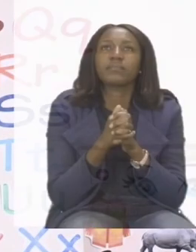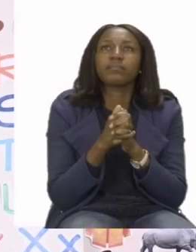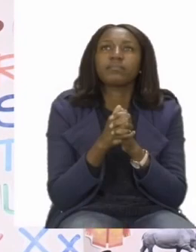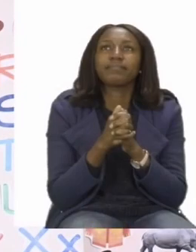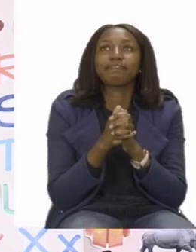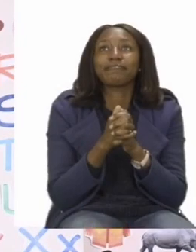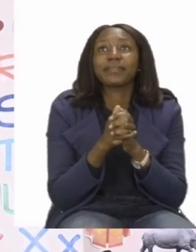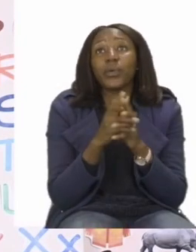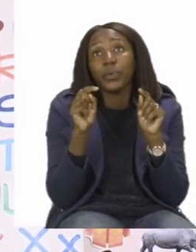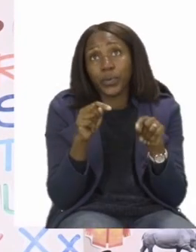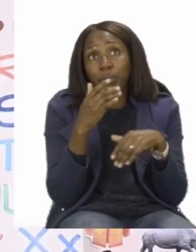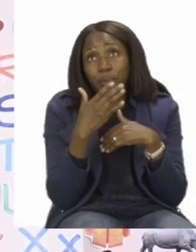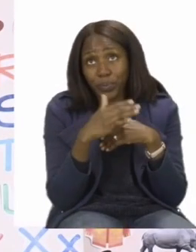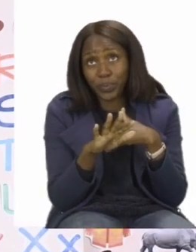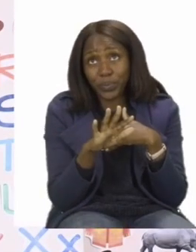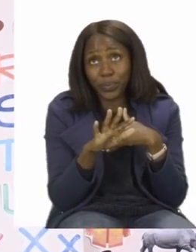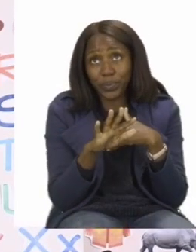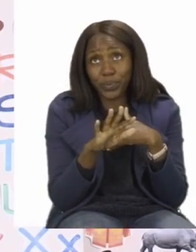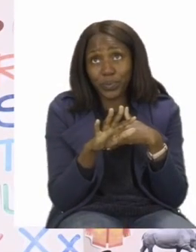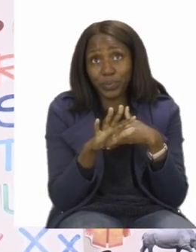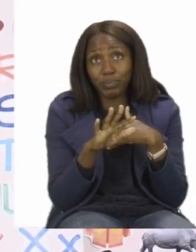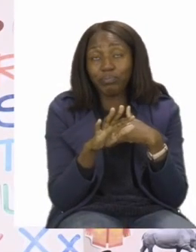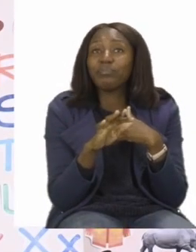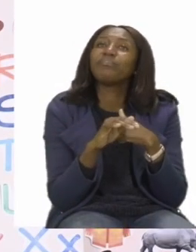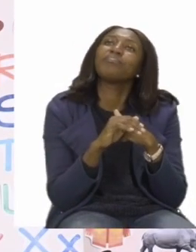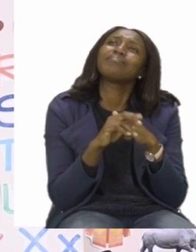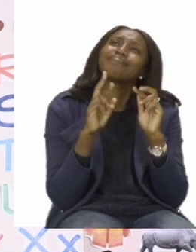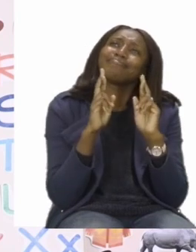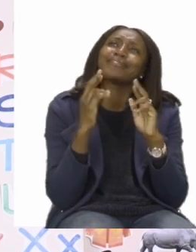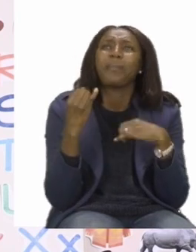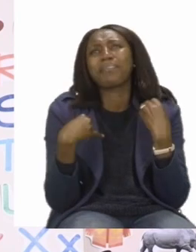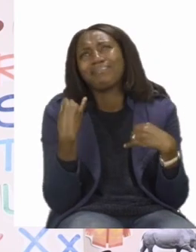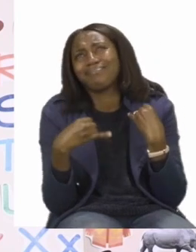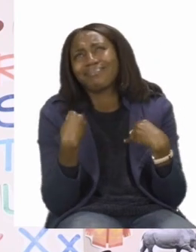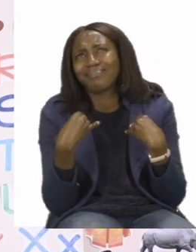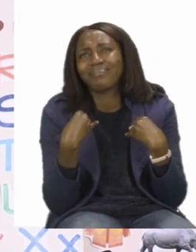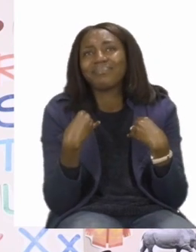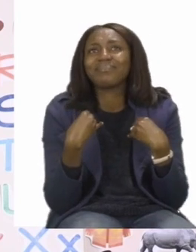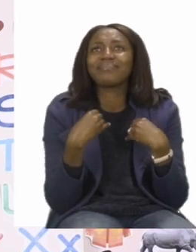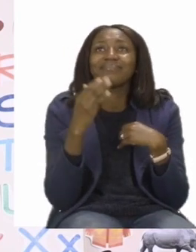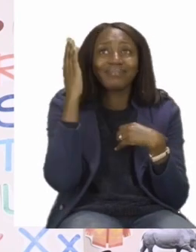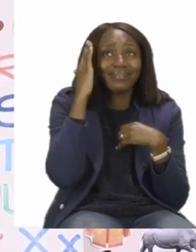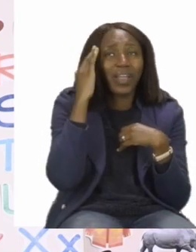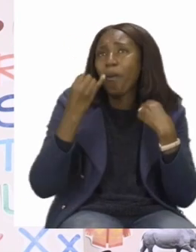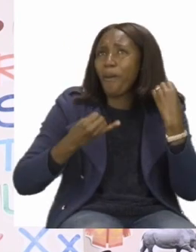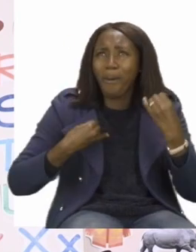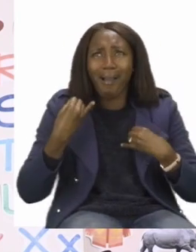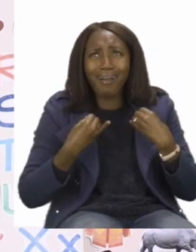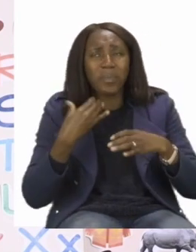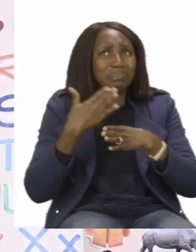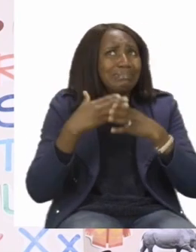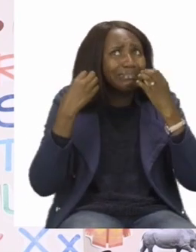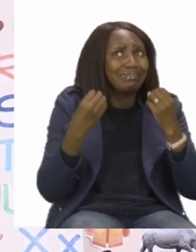Boys and girls, we have now come to the end of our lesson, and I hope you had fun. I know we had a lot of work to do,